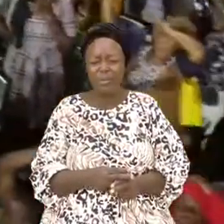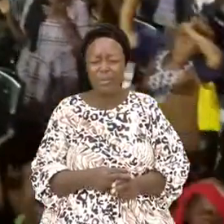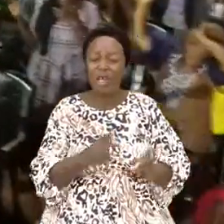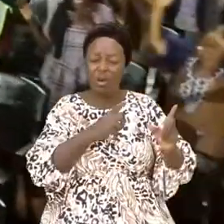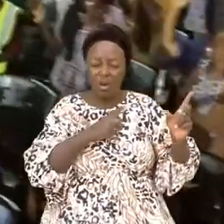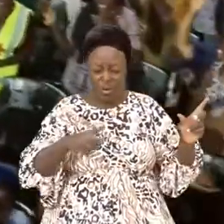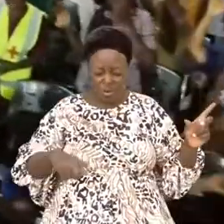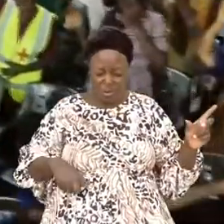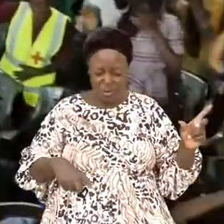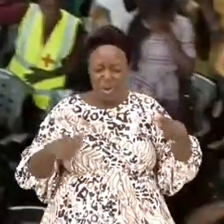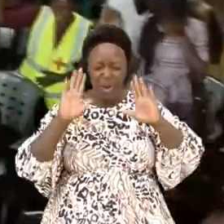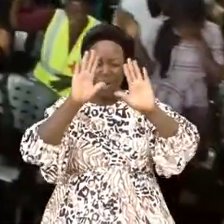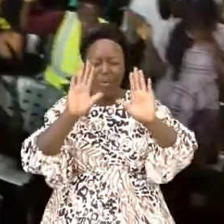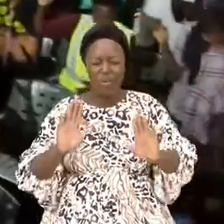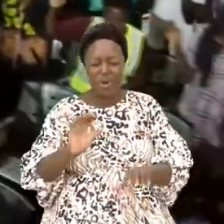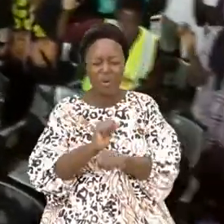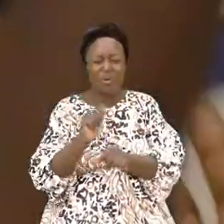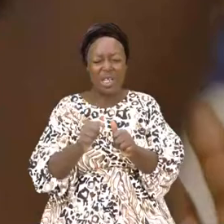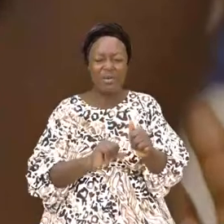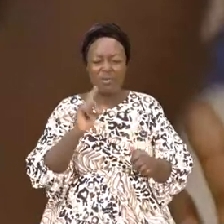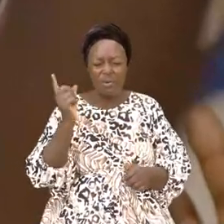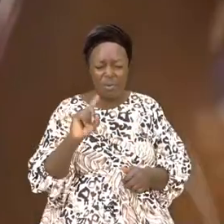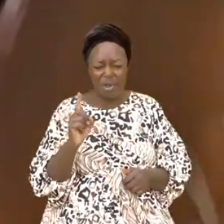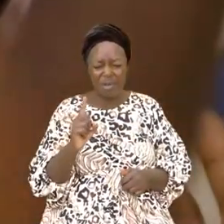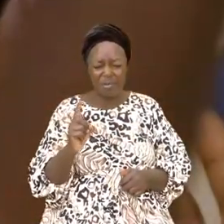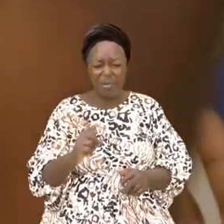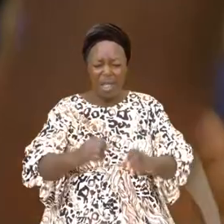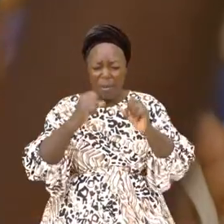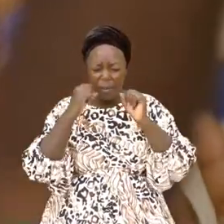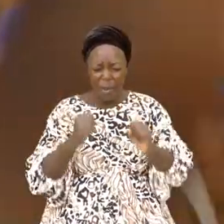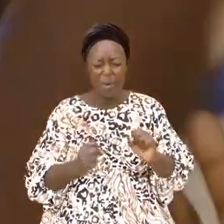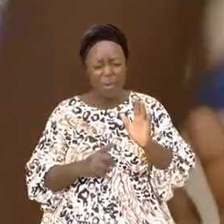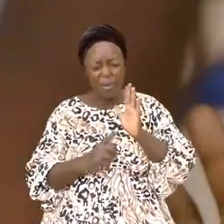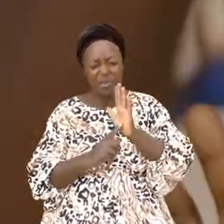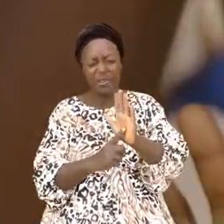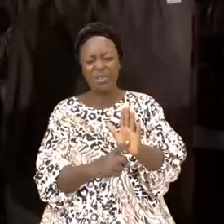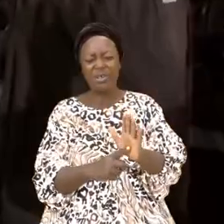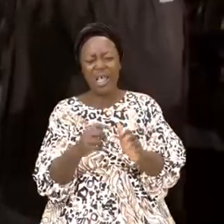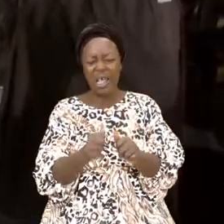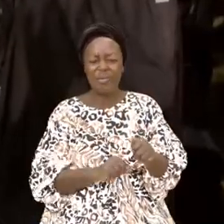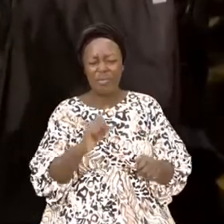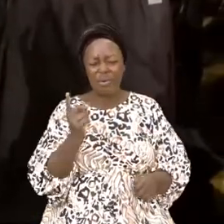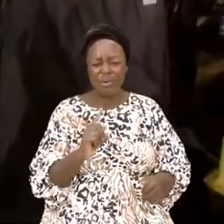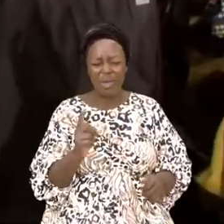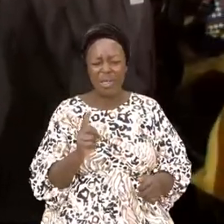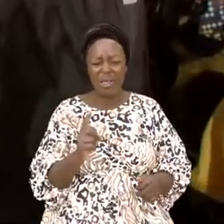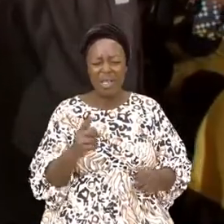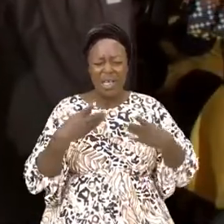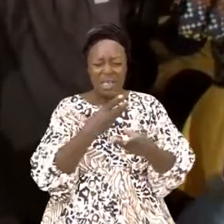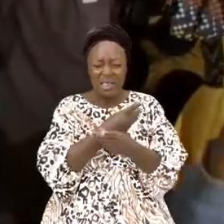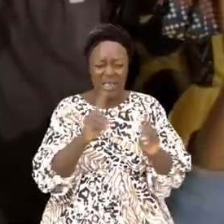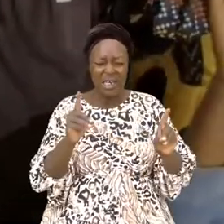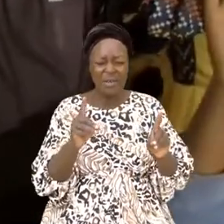Lord, miracles everywhere. Power manifestation everywhere.